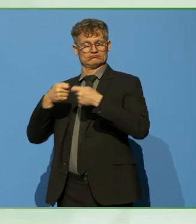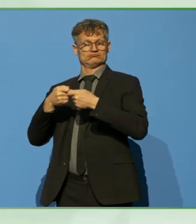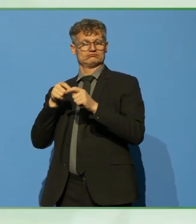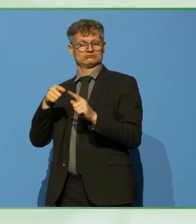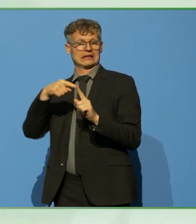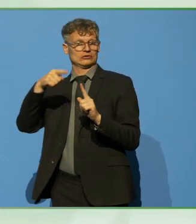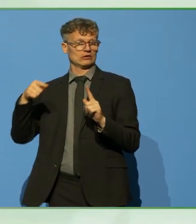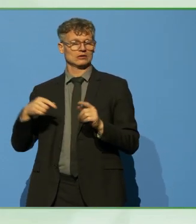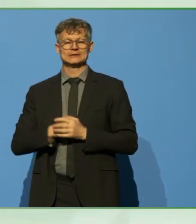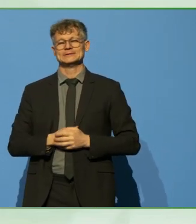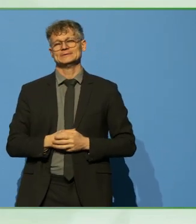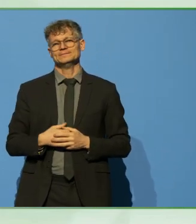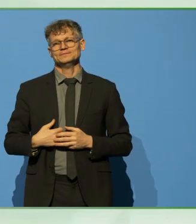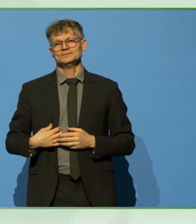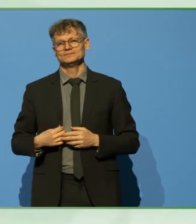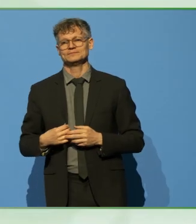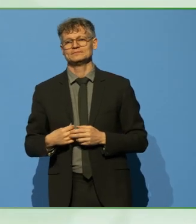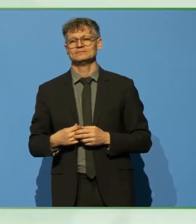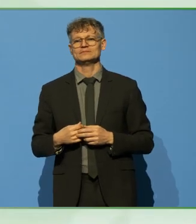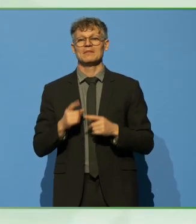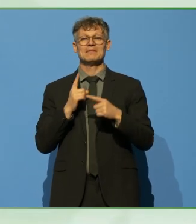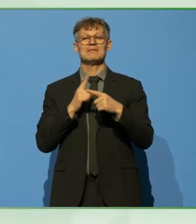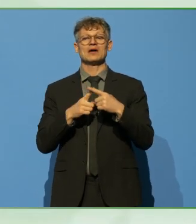for example, touch targets that are